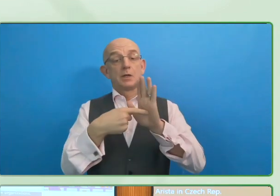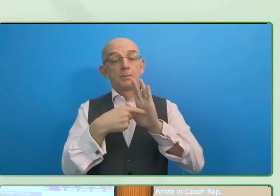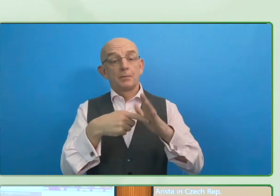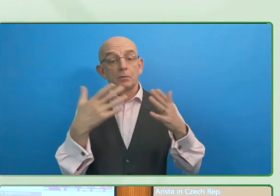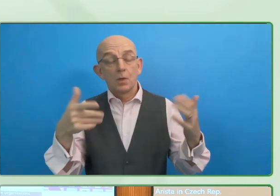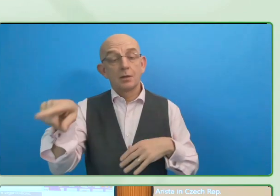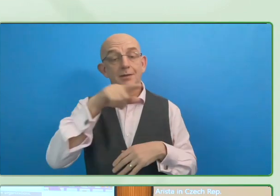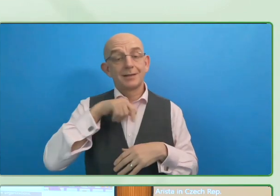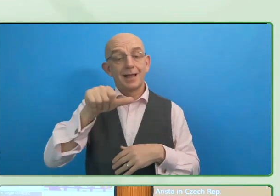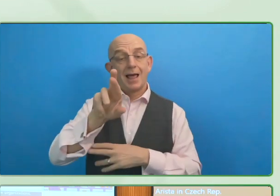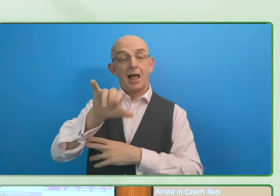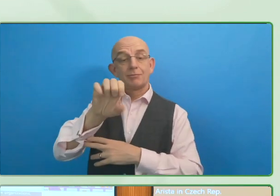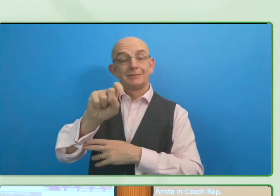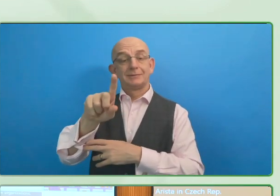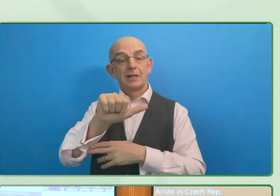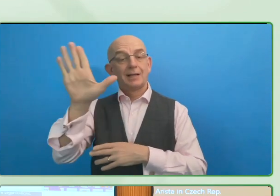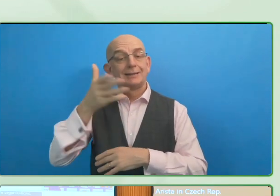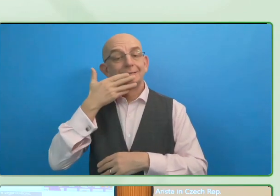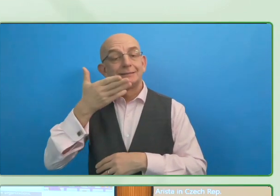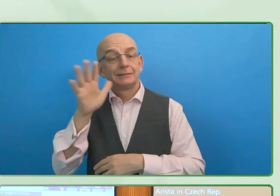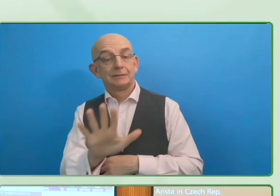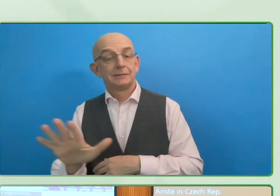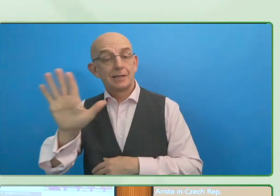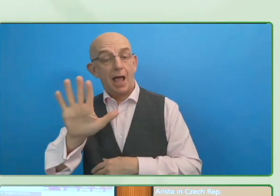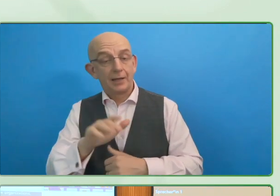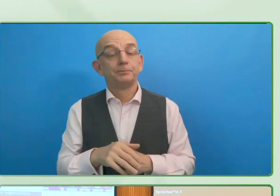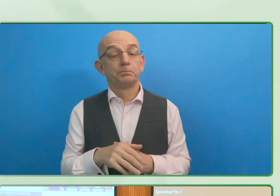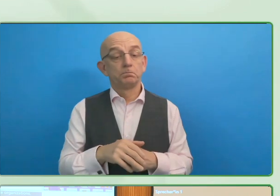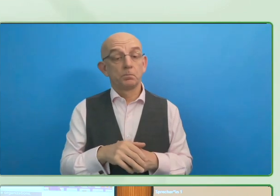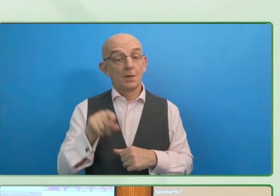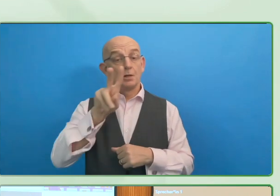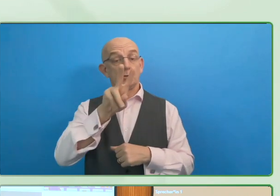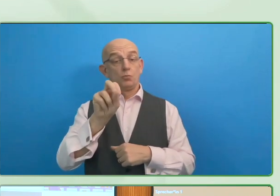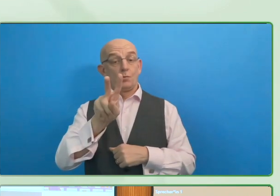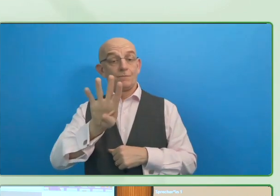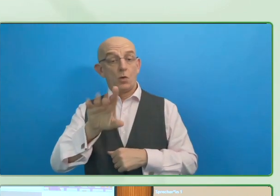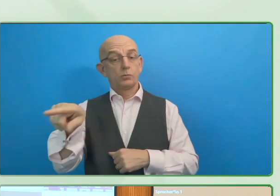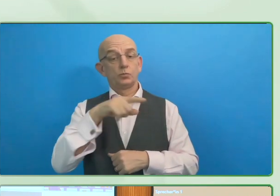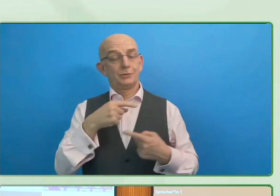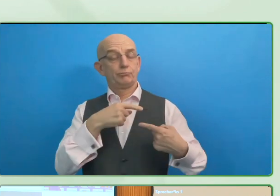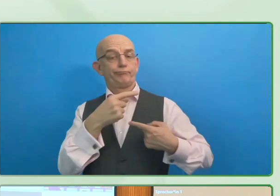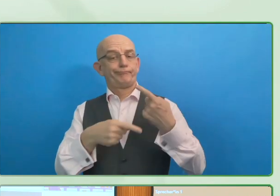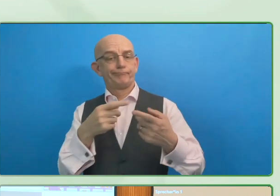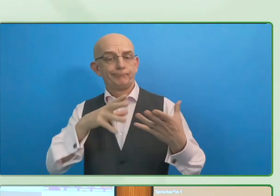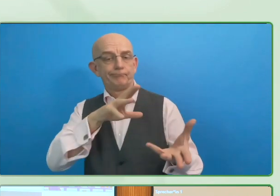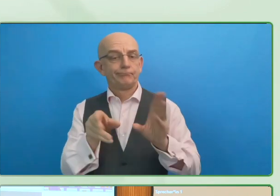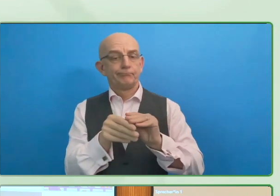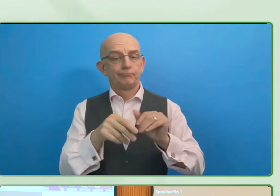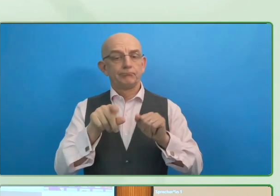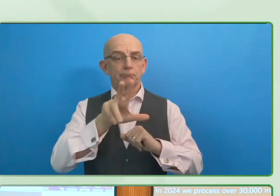over 30,000 interpreting sessions. Our solution across Europe were implemented in 40 public and